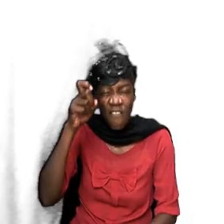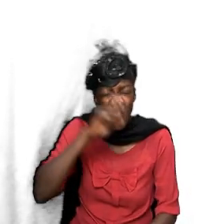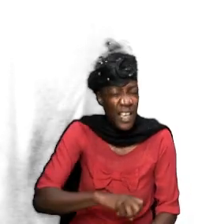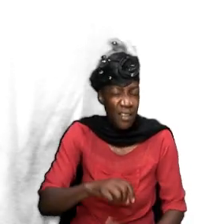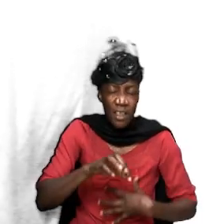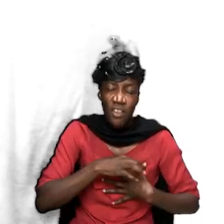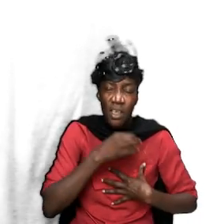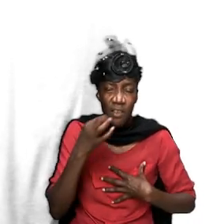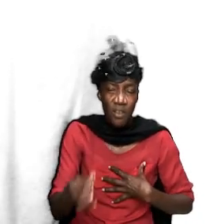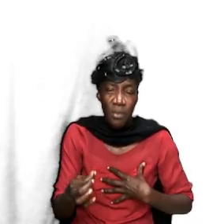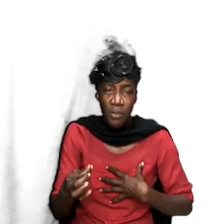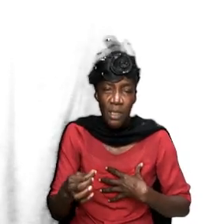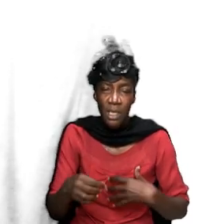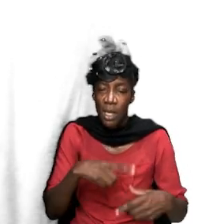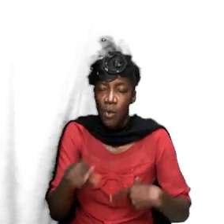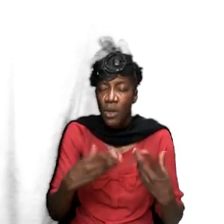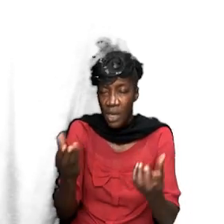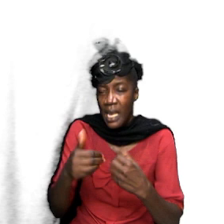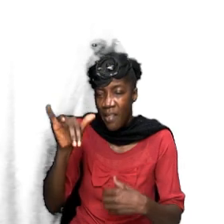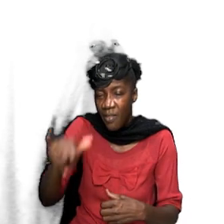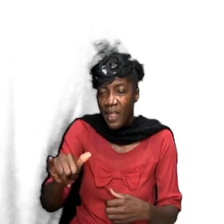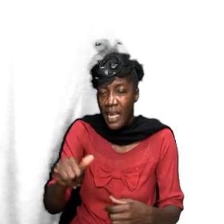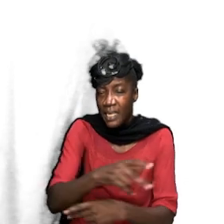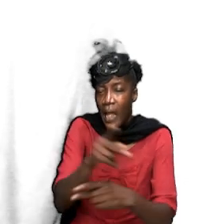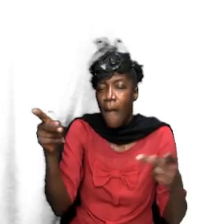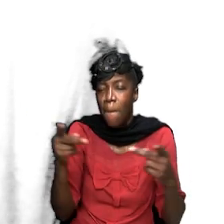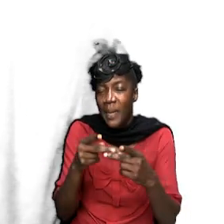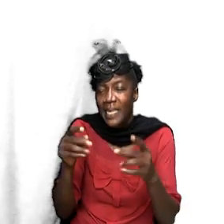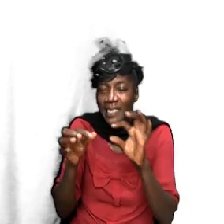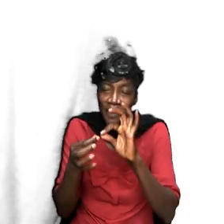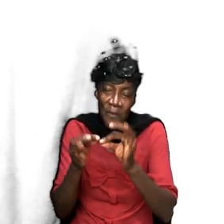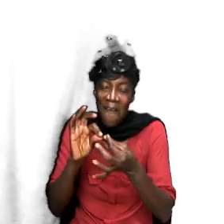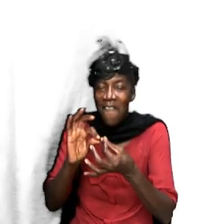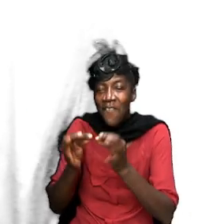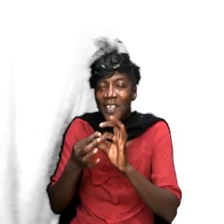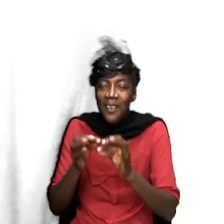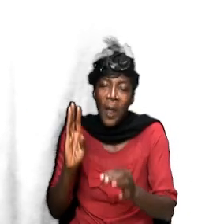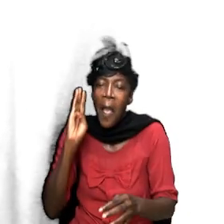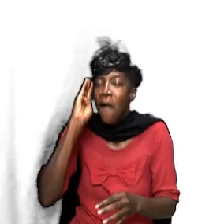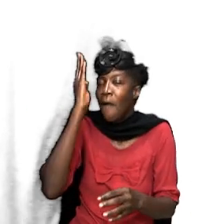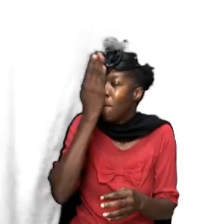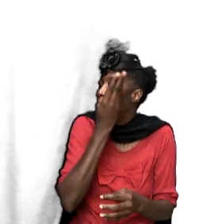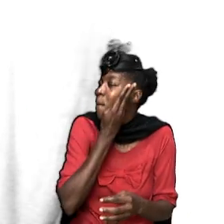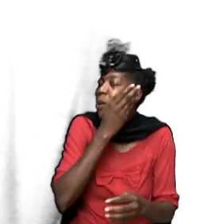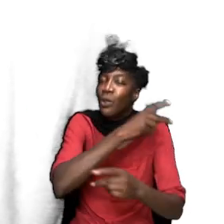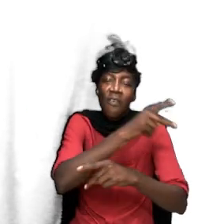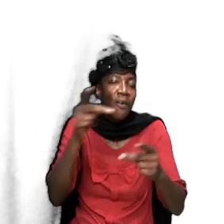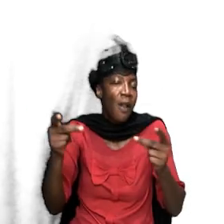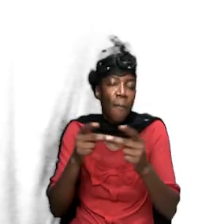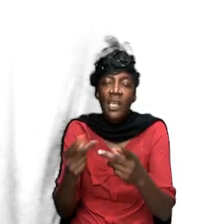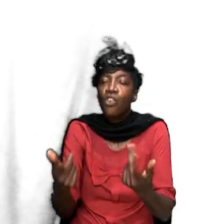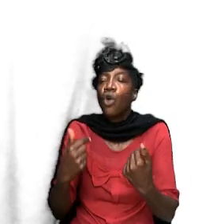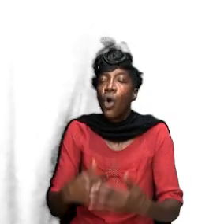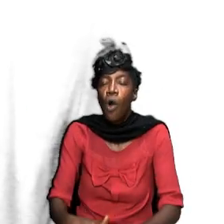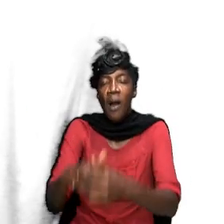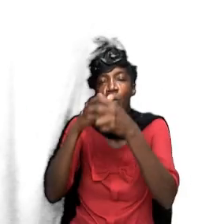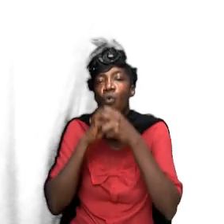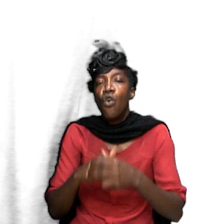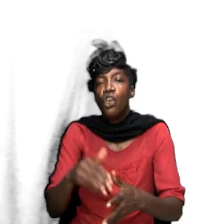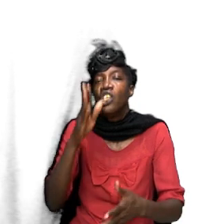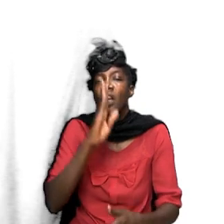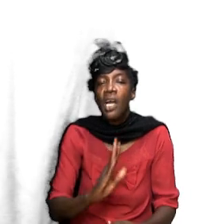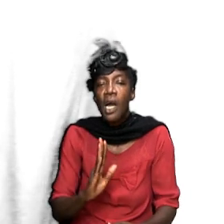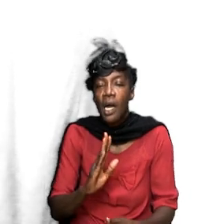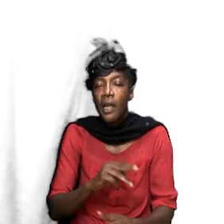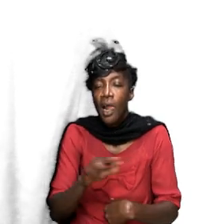we get that place and we're fixed up, we have a beautiful place to come and worship God.